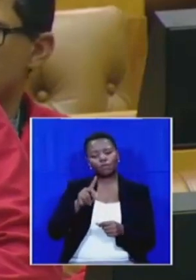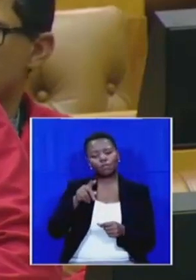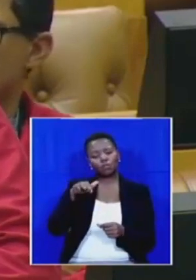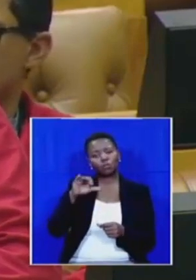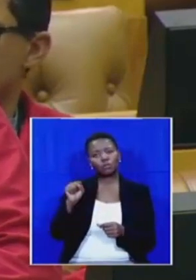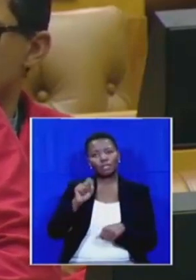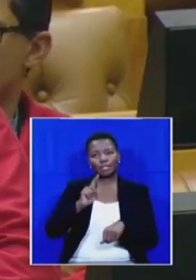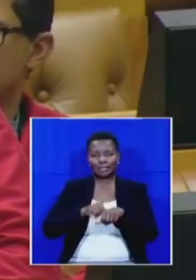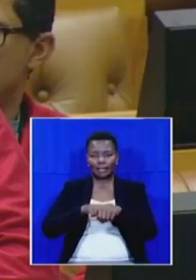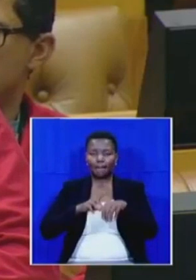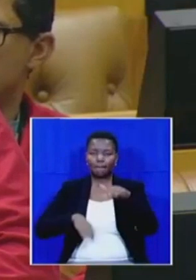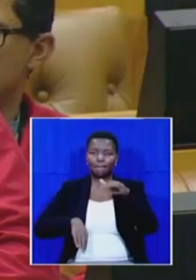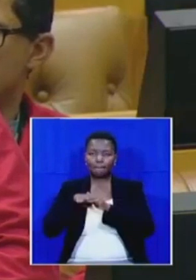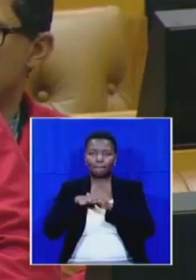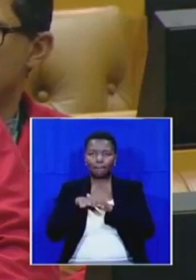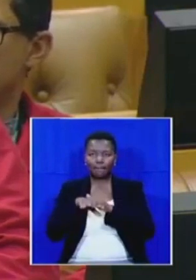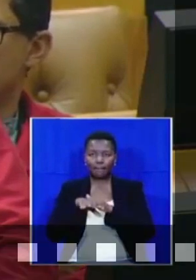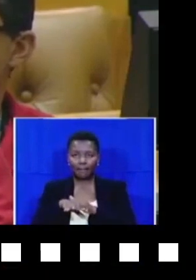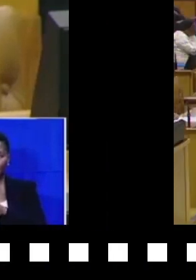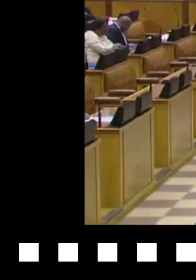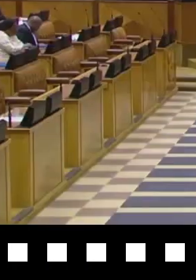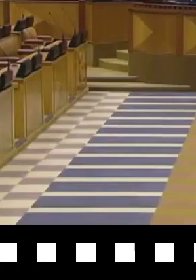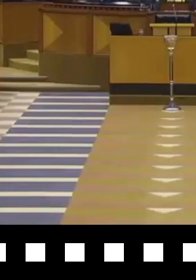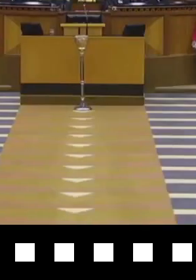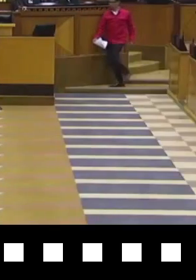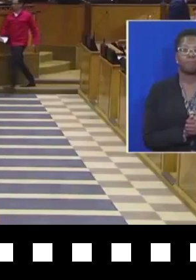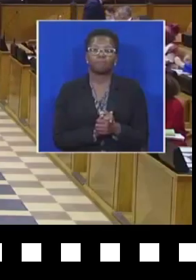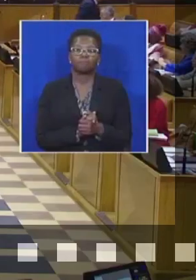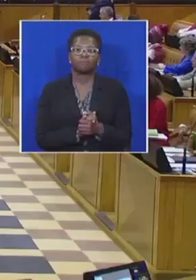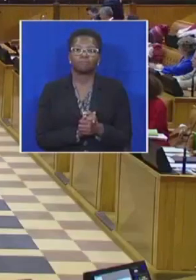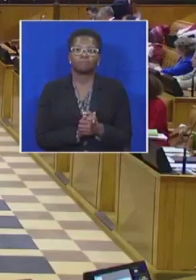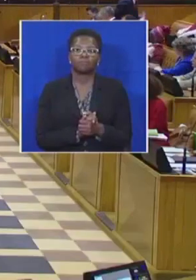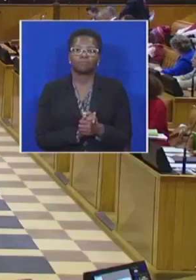has expired. It's Take a your matter of seat, time please. before the will of justice move. The ANC.